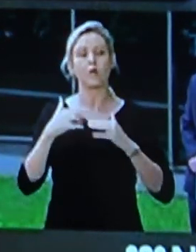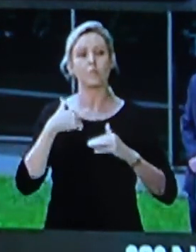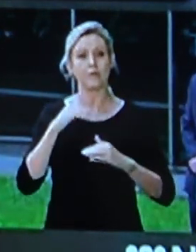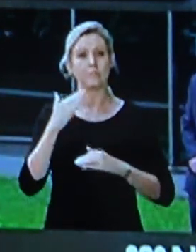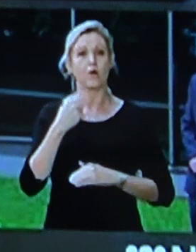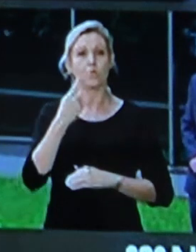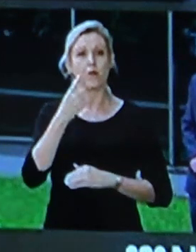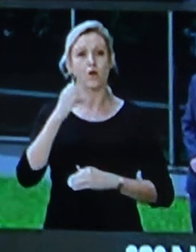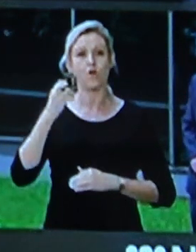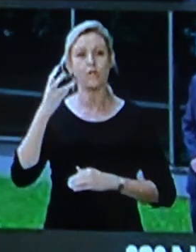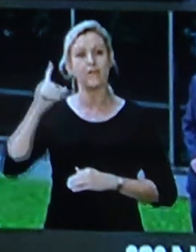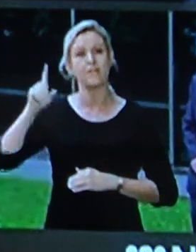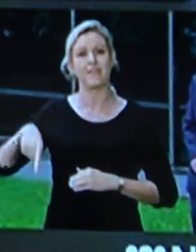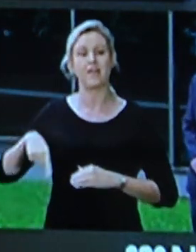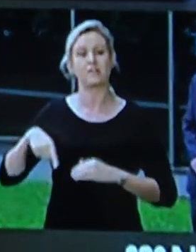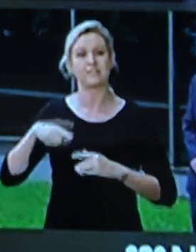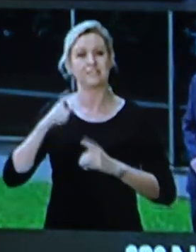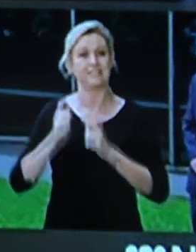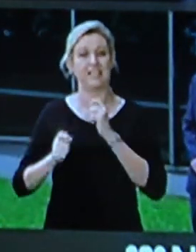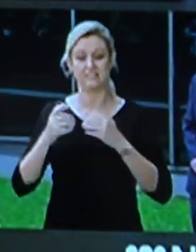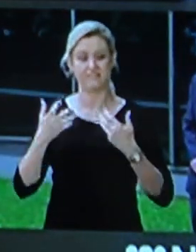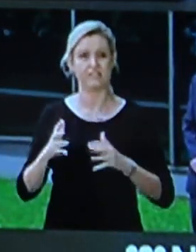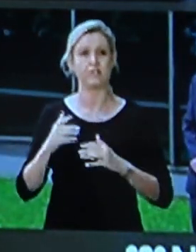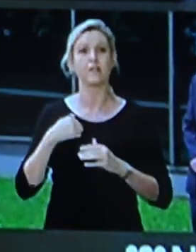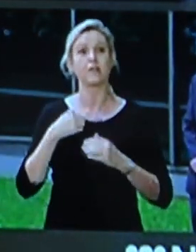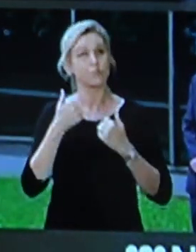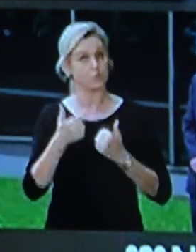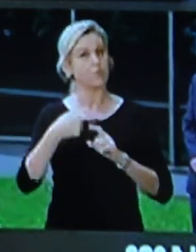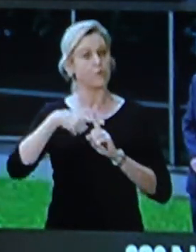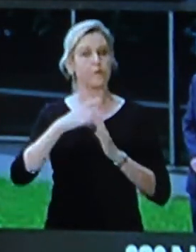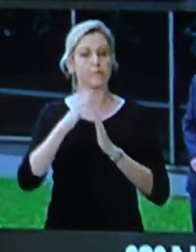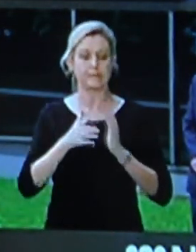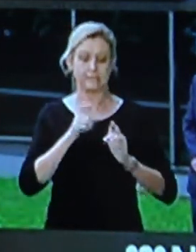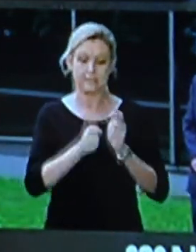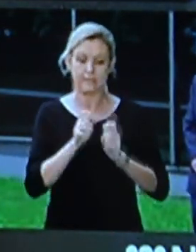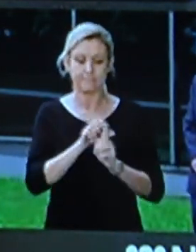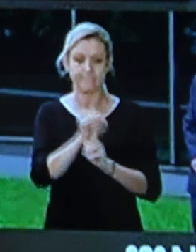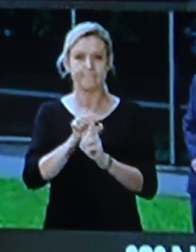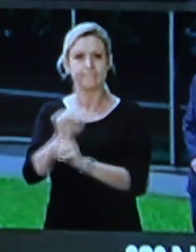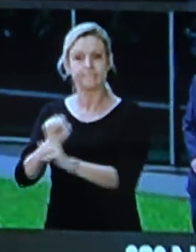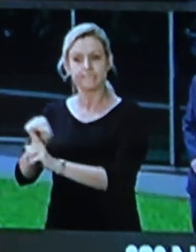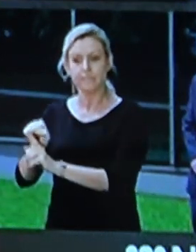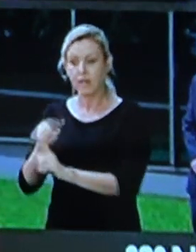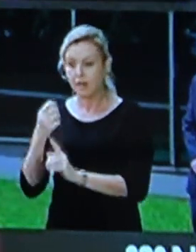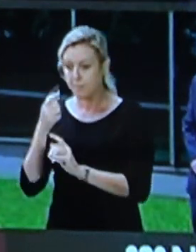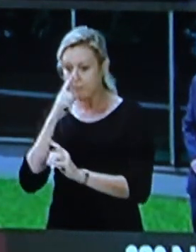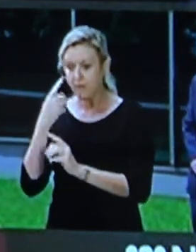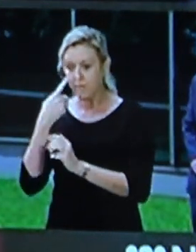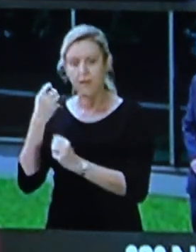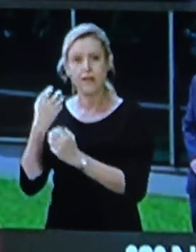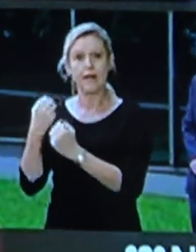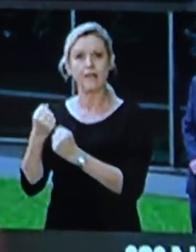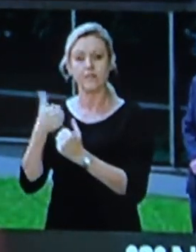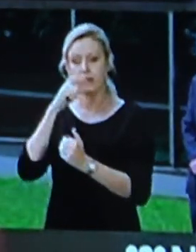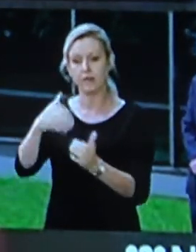103,000 tests now. And that's a good thing because the more you test, the more you can identify and the more you can exclude people who don't have it. But